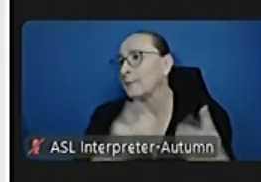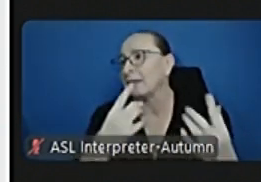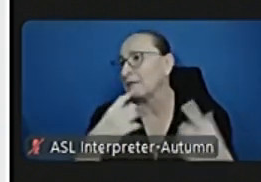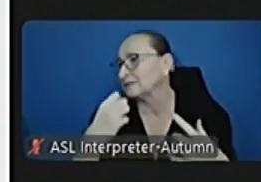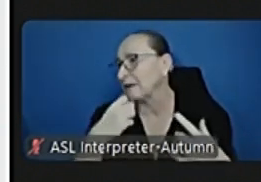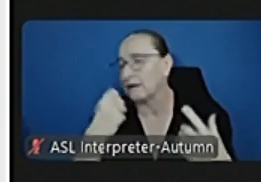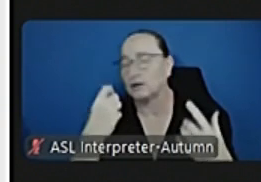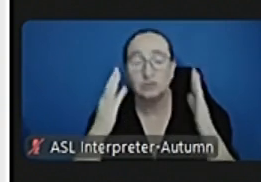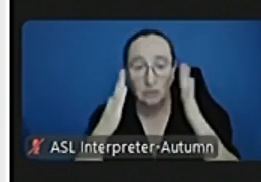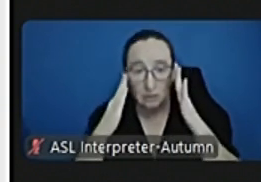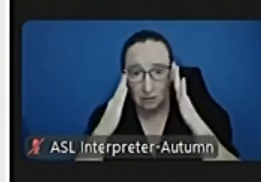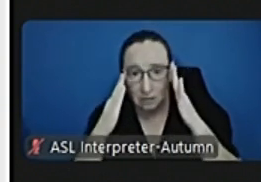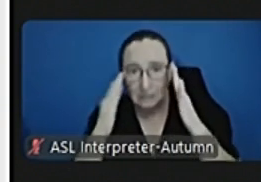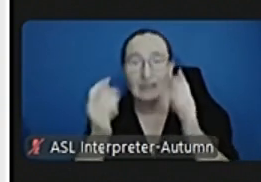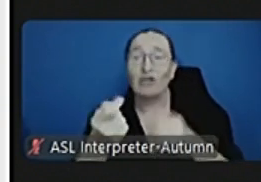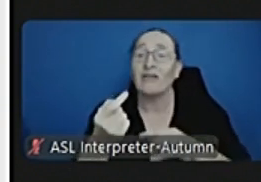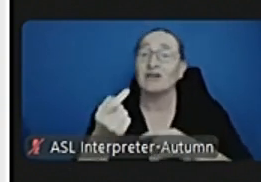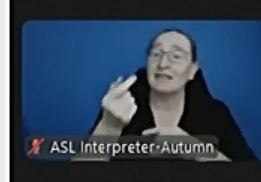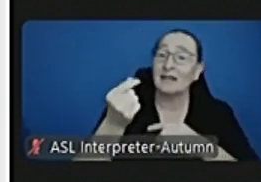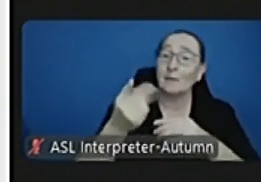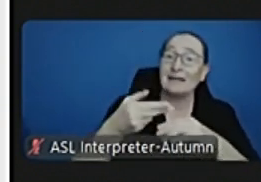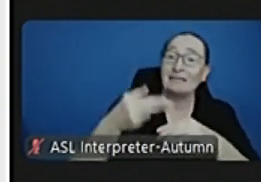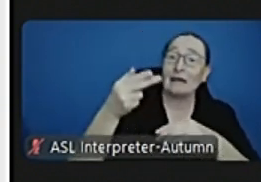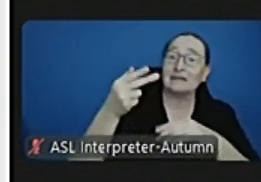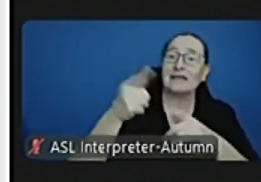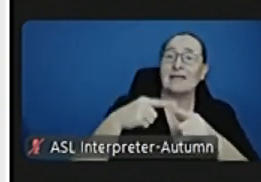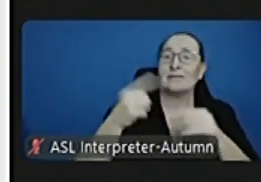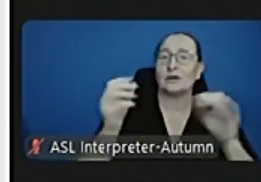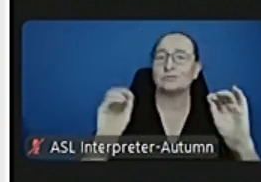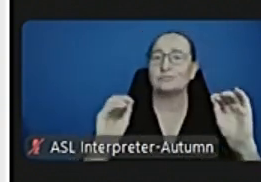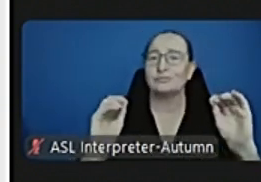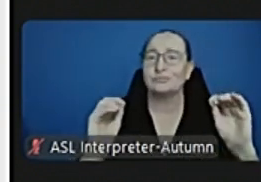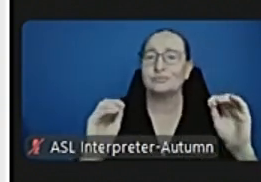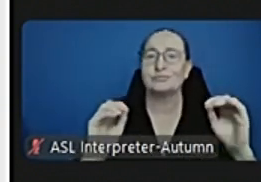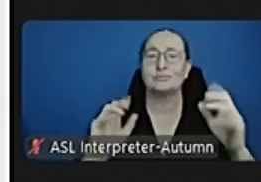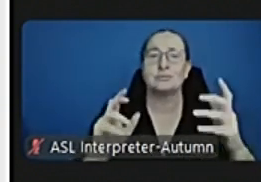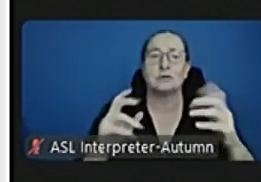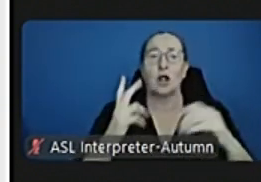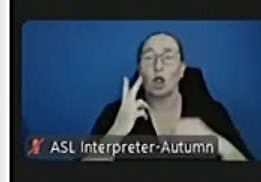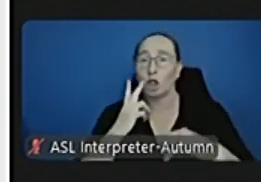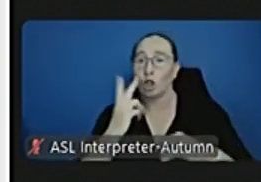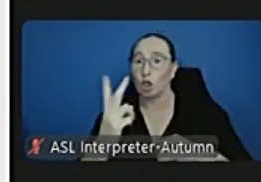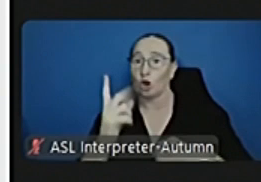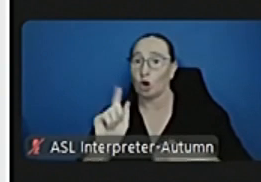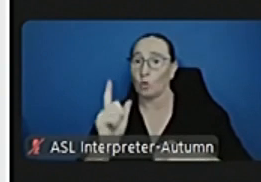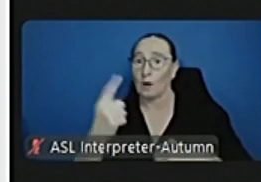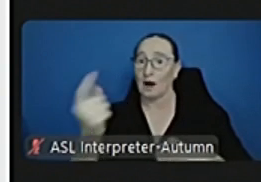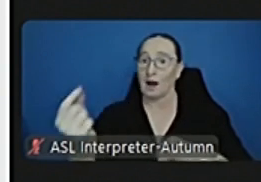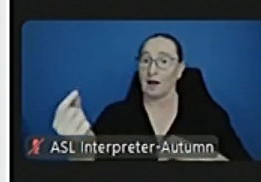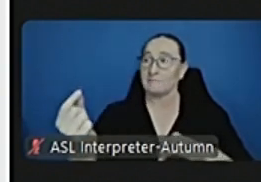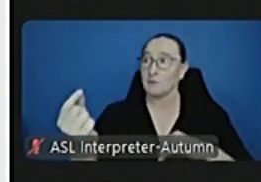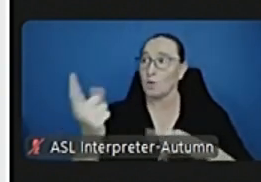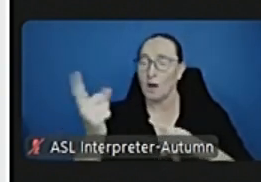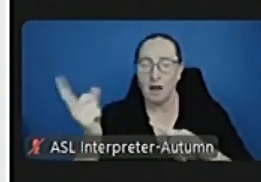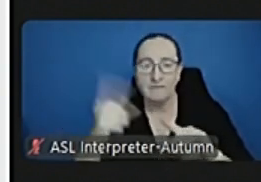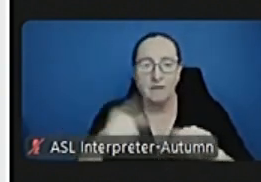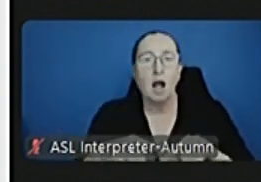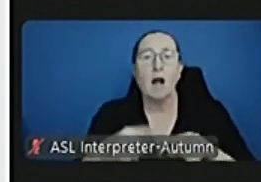There'd be the big things, and then just be okay. Look where I've been and look where I've come. Because